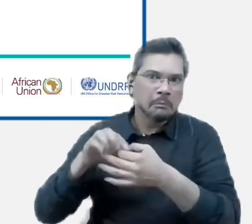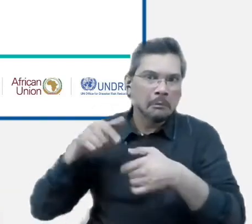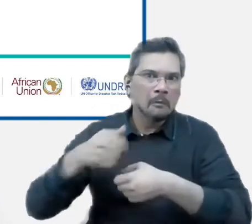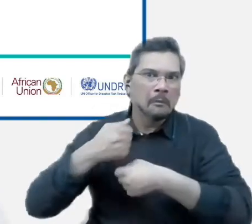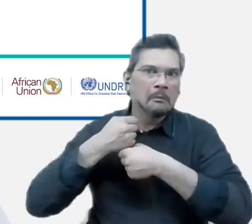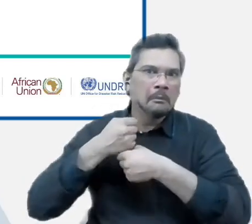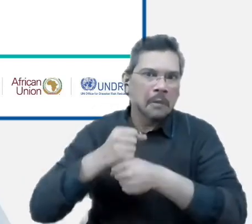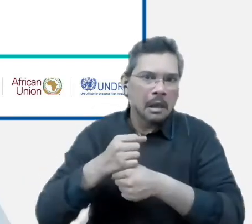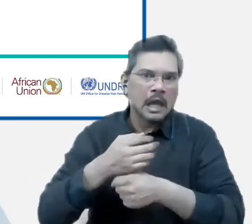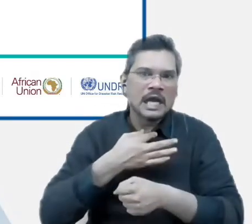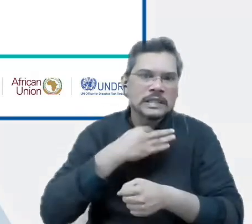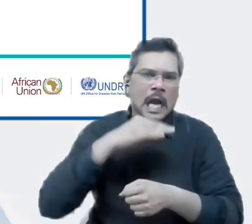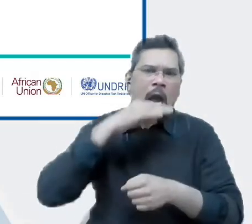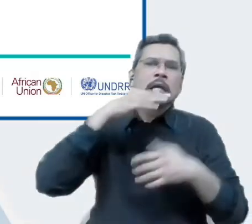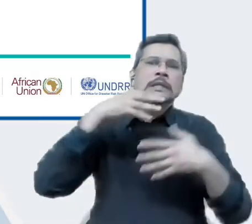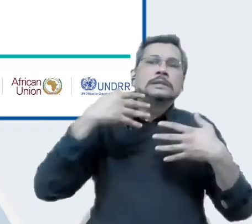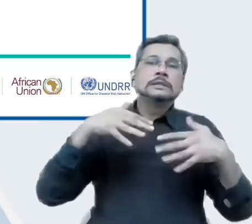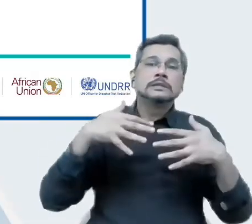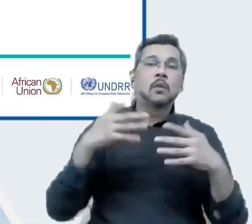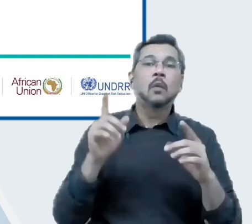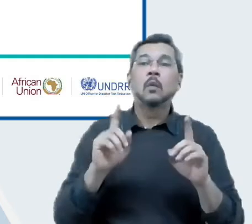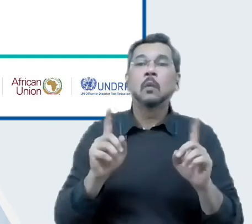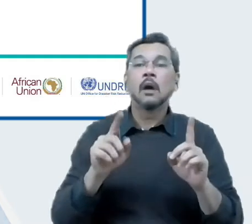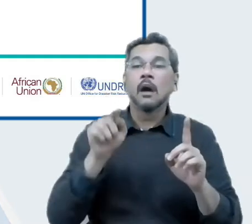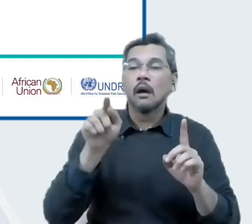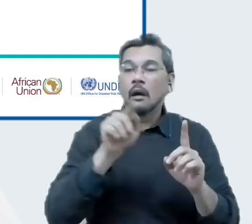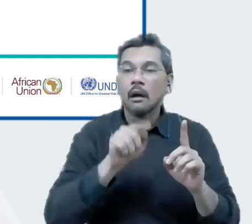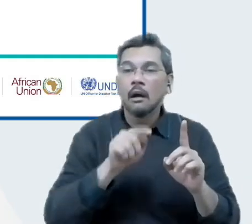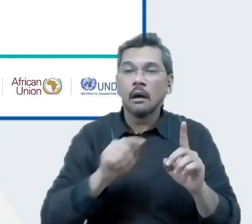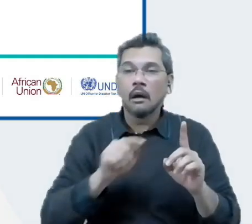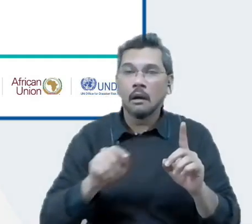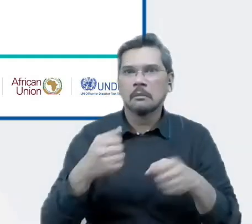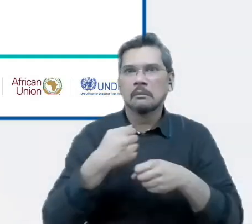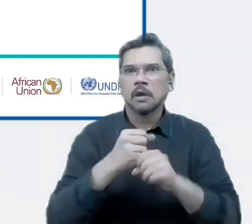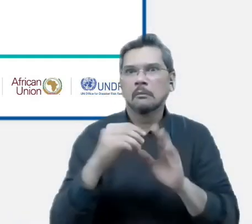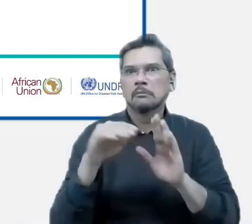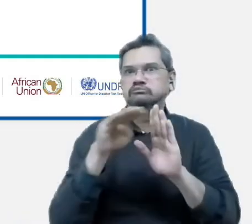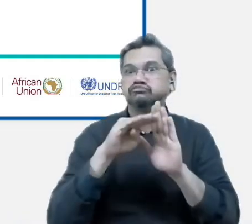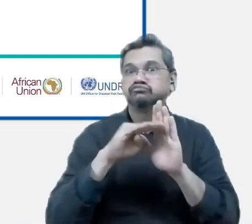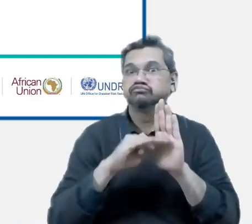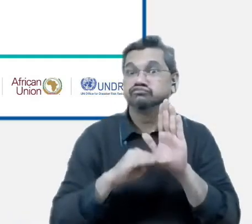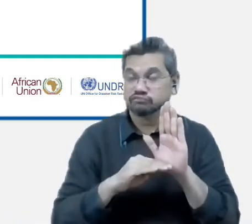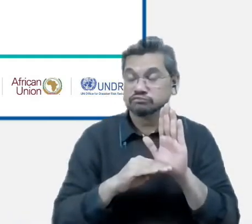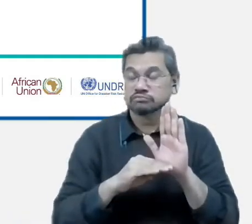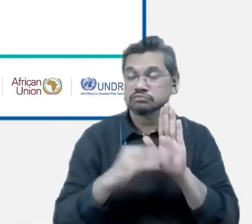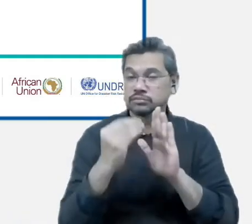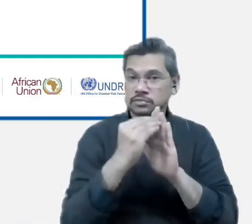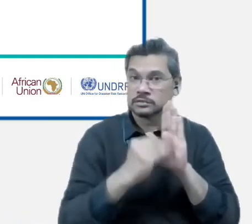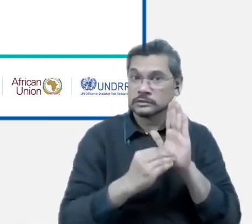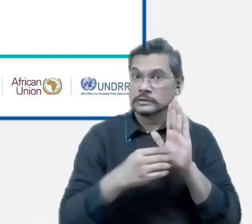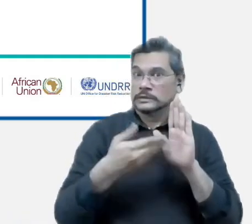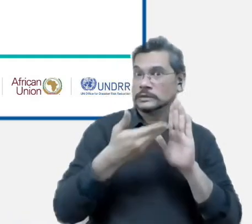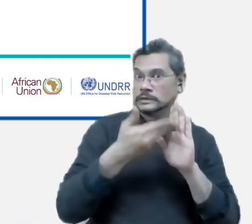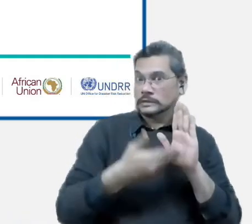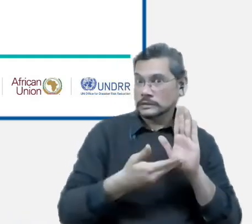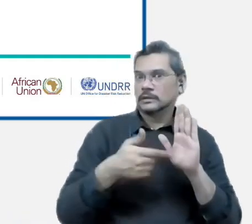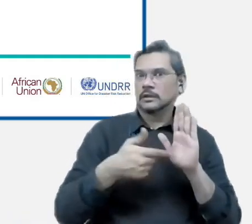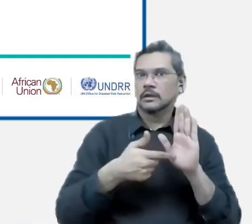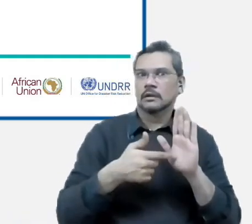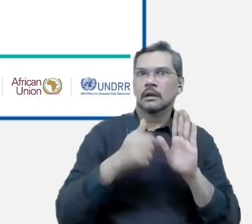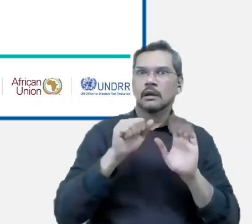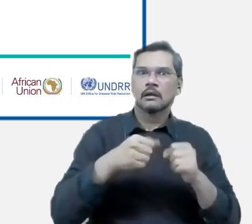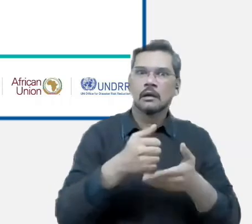products we have, unless we have, for example, those important layers as exposure, vulnerability, and possibly